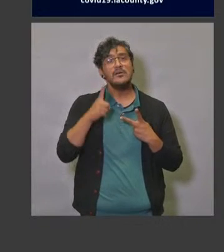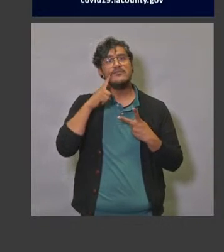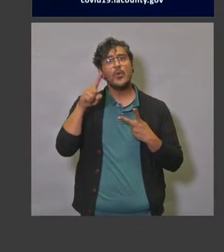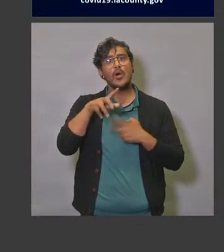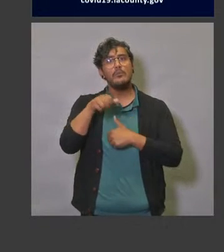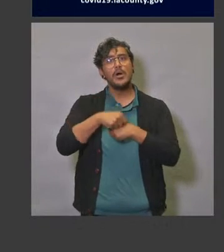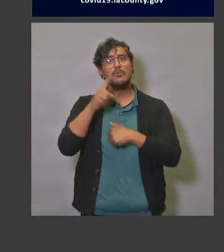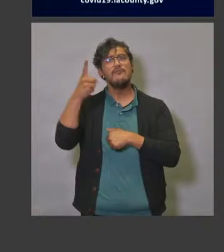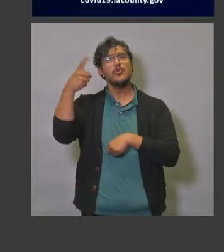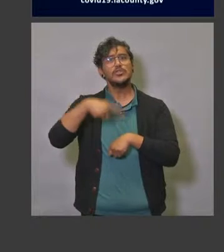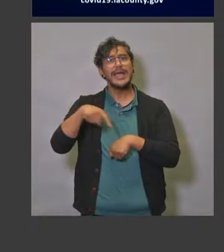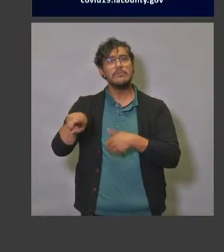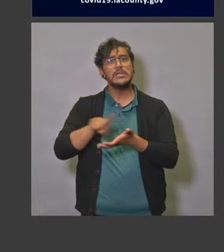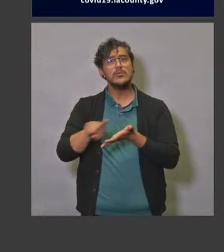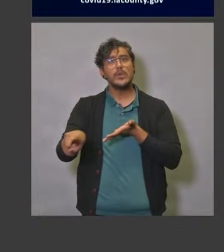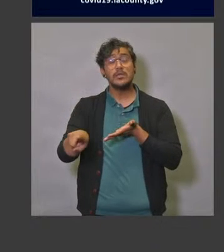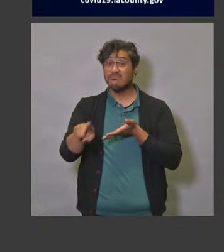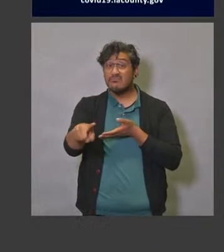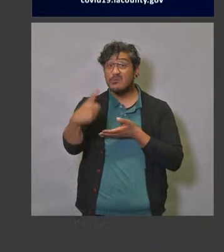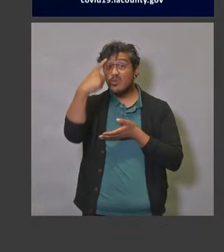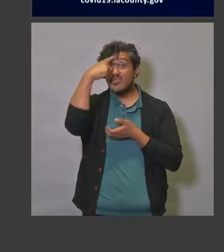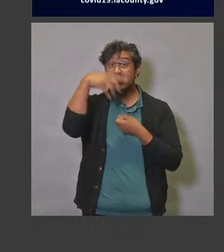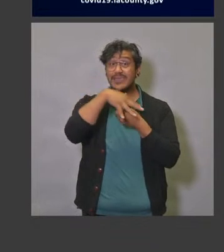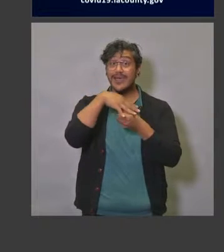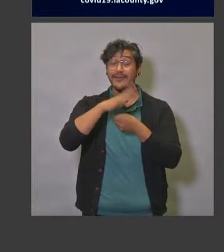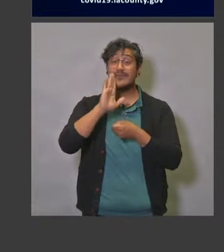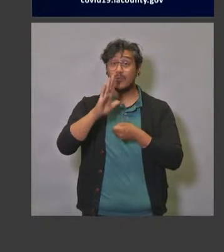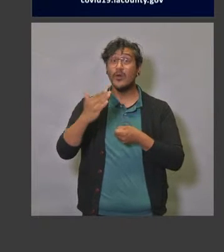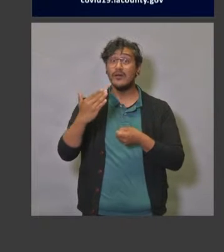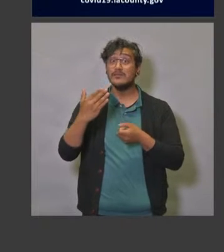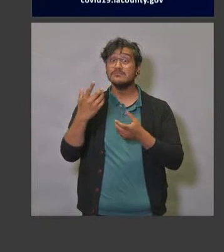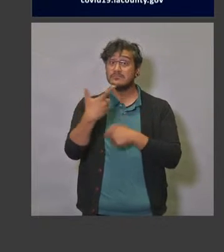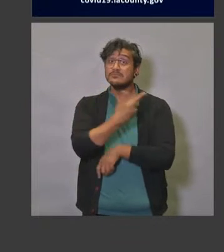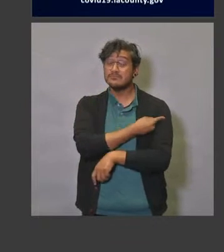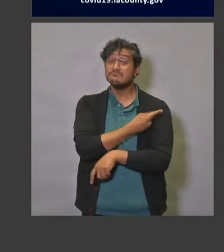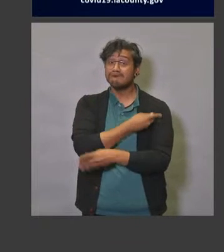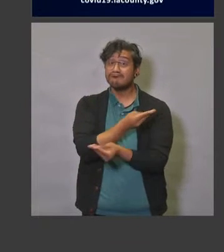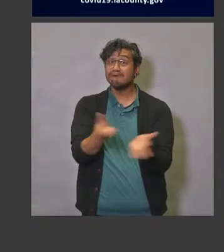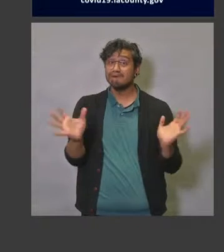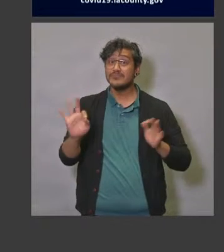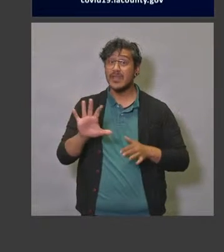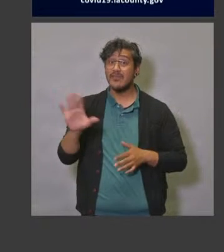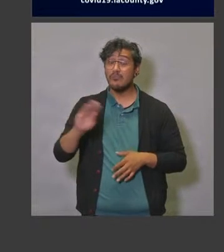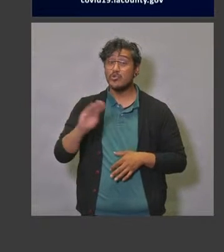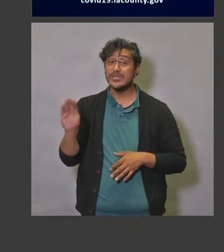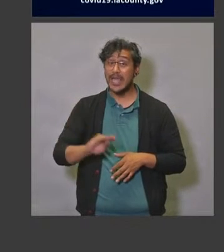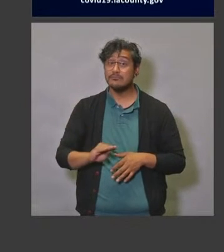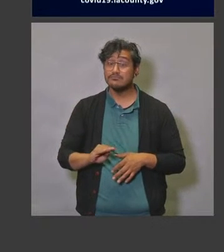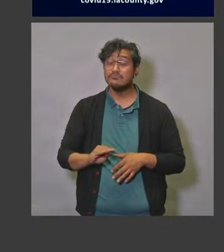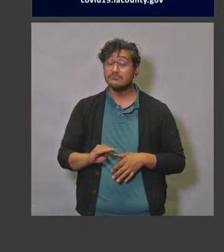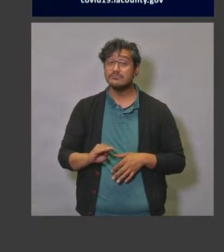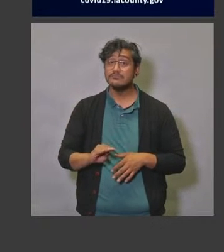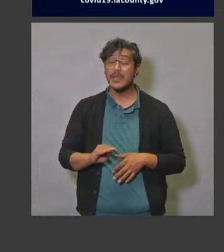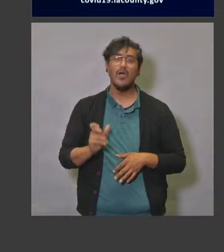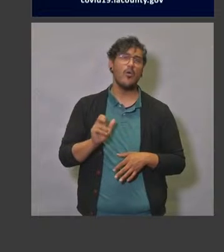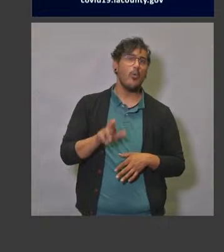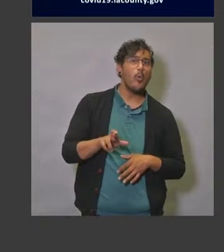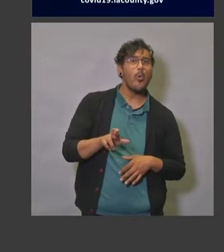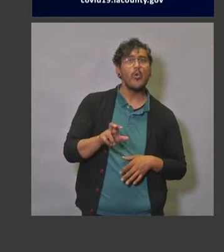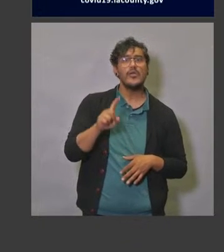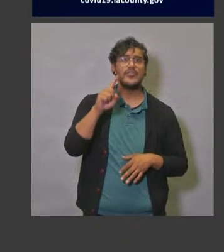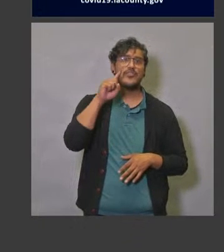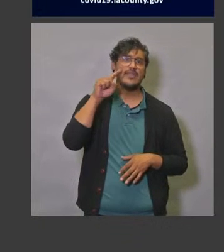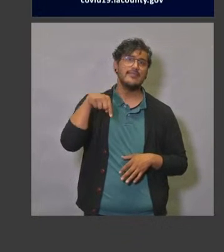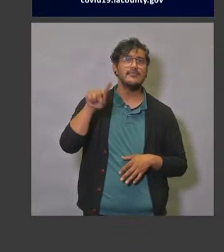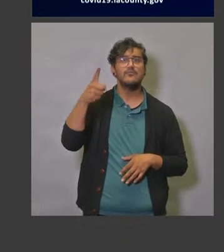for the first time this week, do you think that the county will still end up administering about 95% of the shots that you receive within a week? Or do you think that this might be the